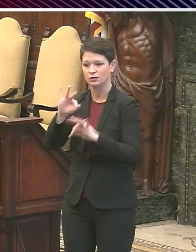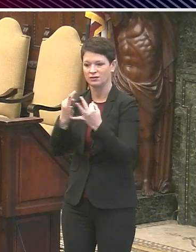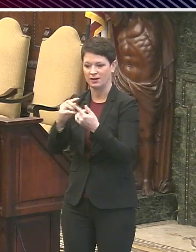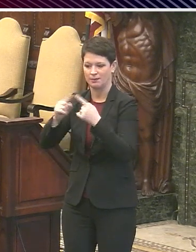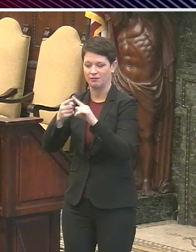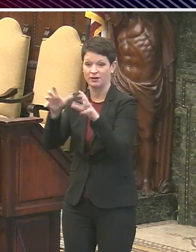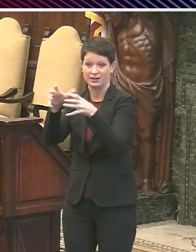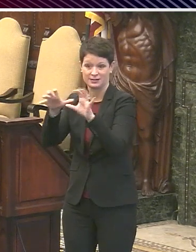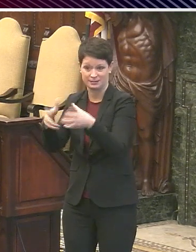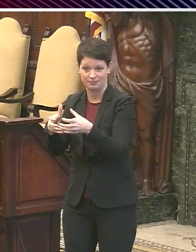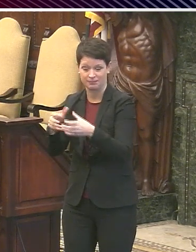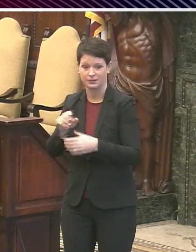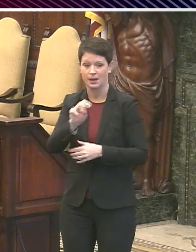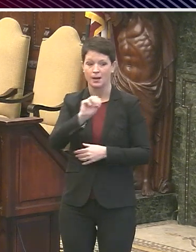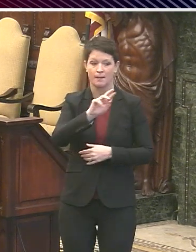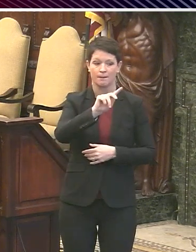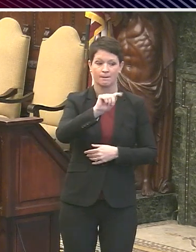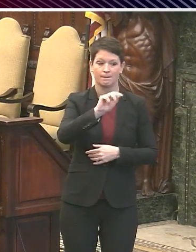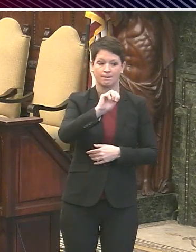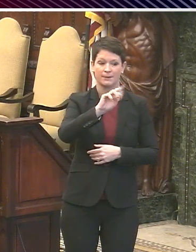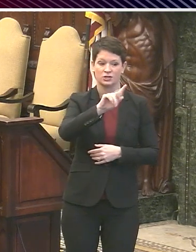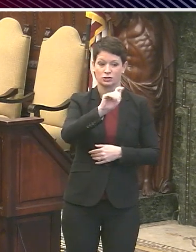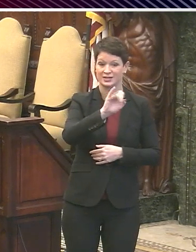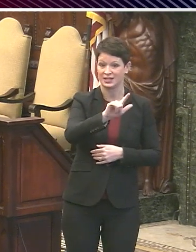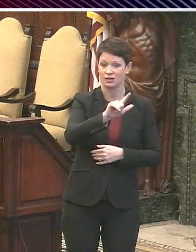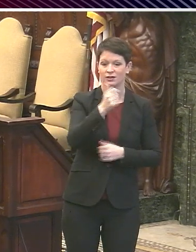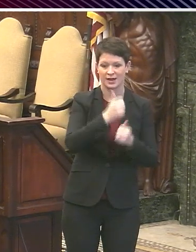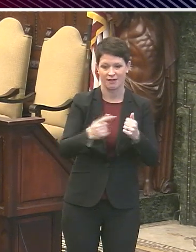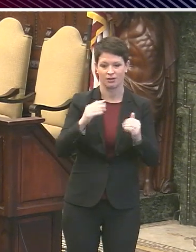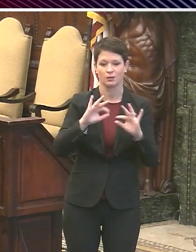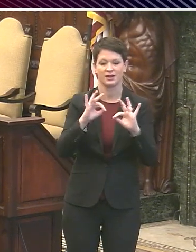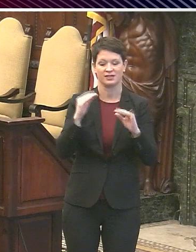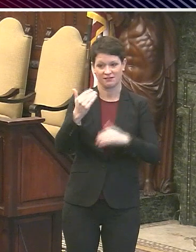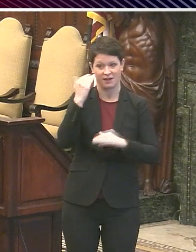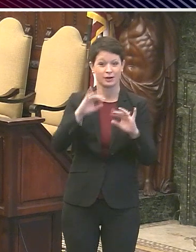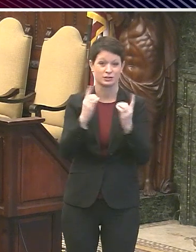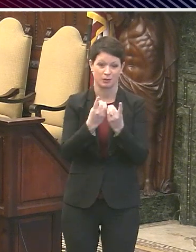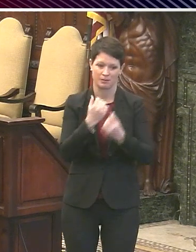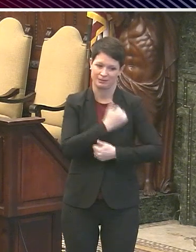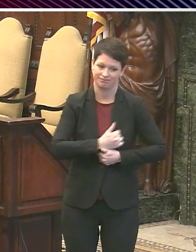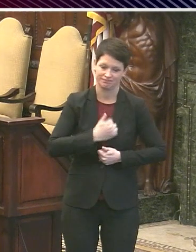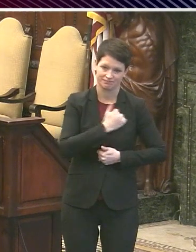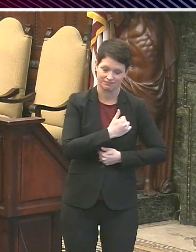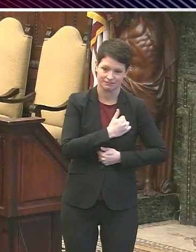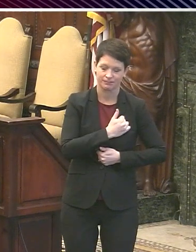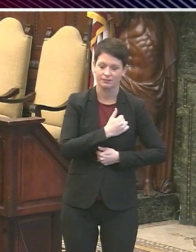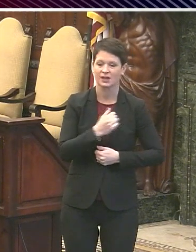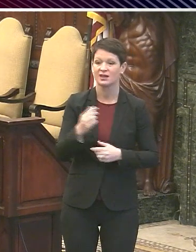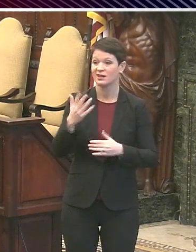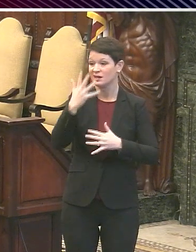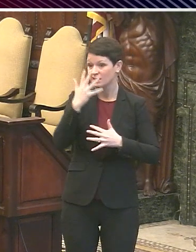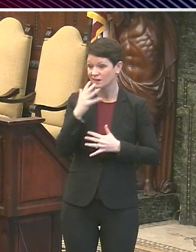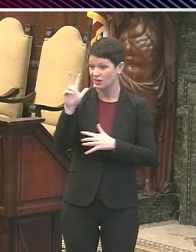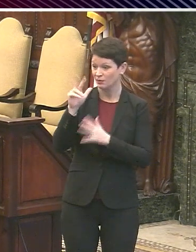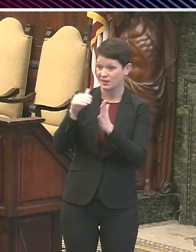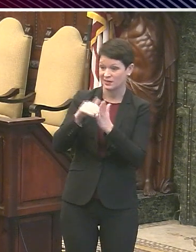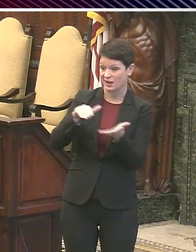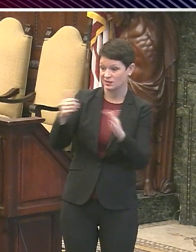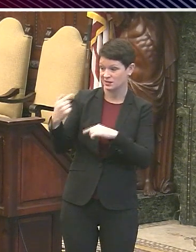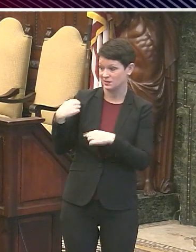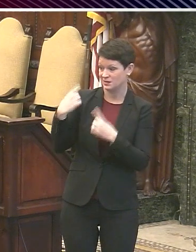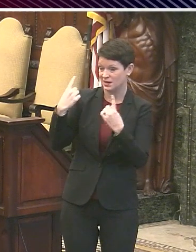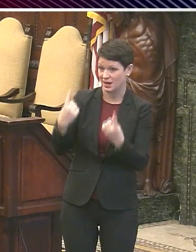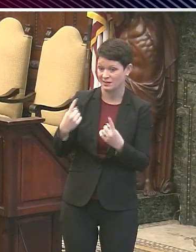friends, Commissioner Teal, and everyone at the fire department. Despite the grim milestone we've marked this week and the challenges